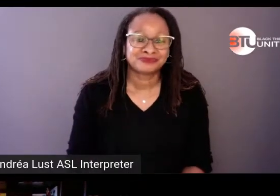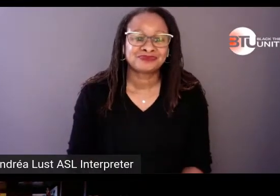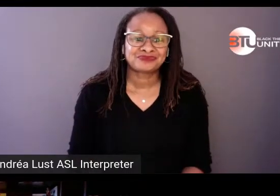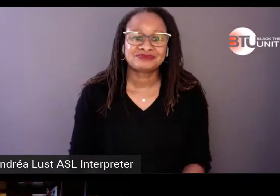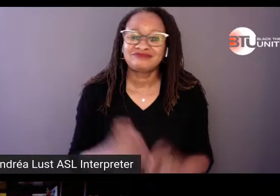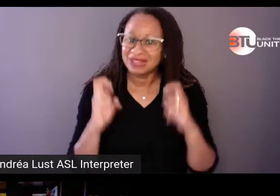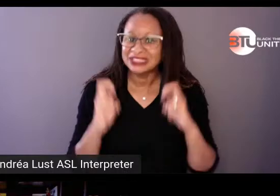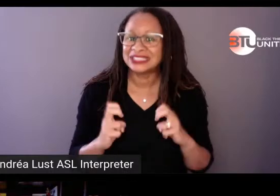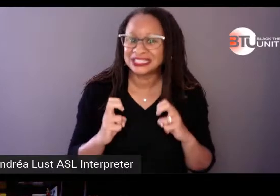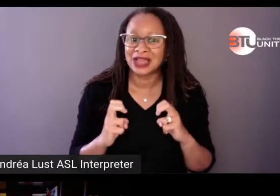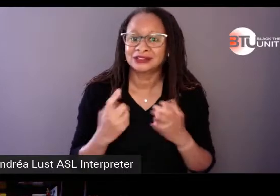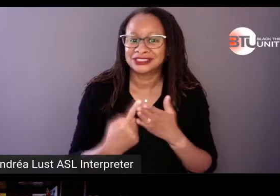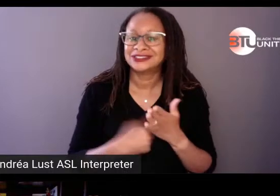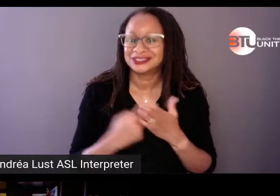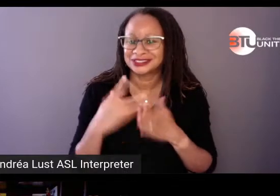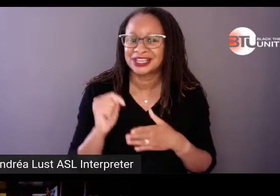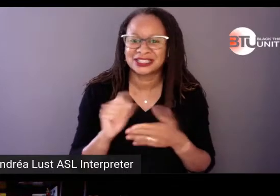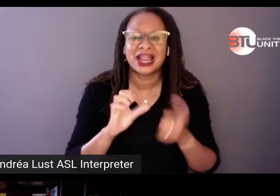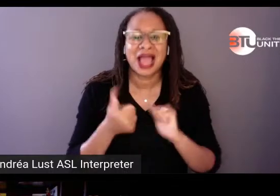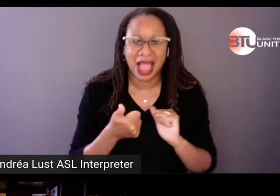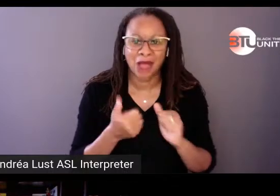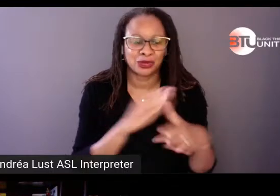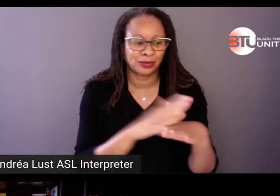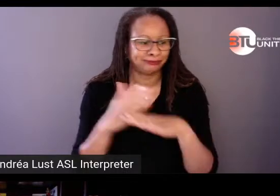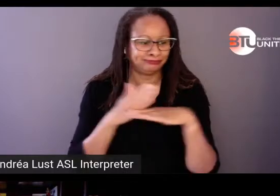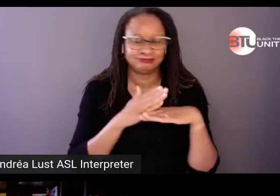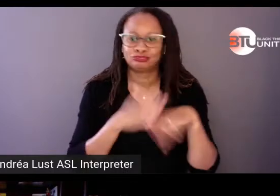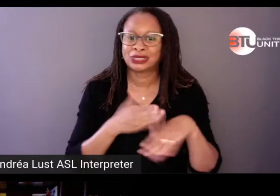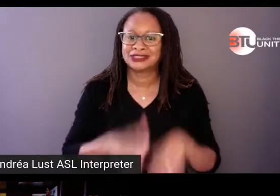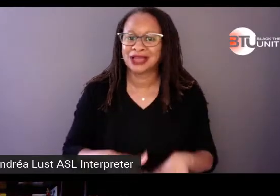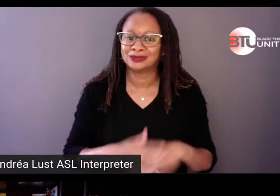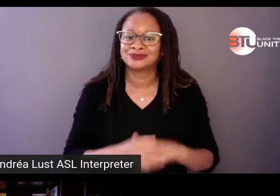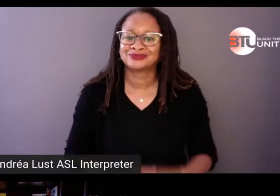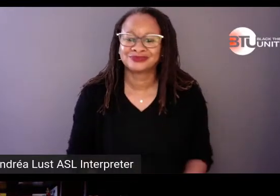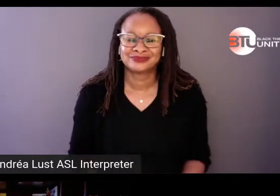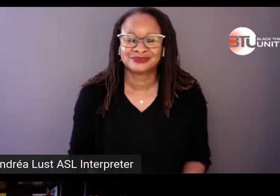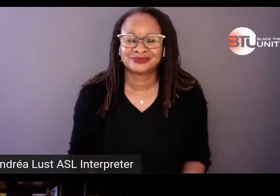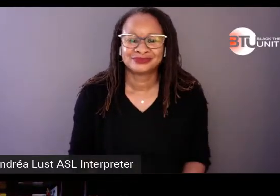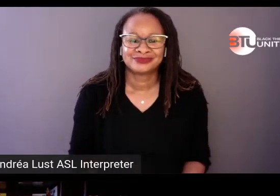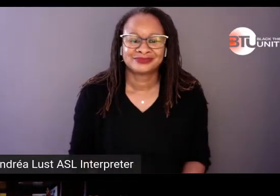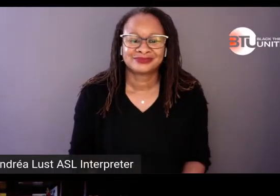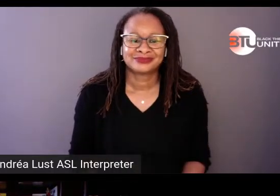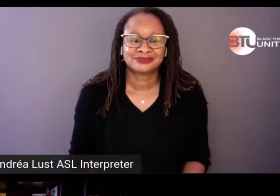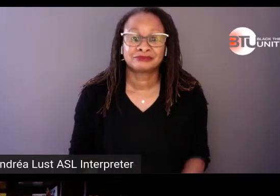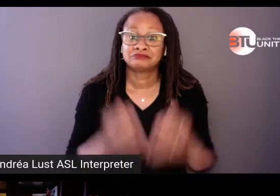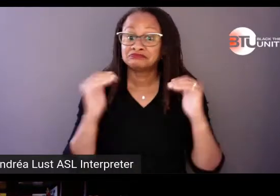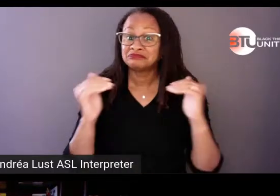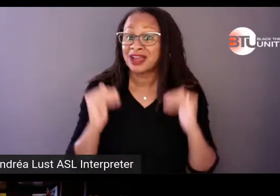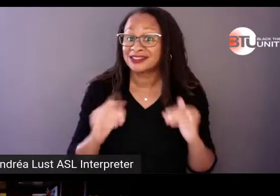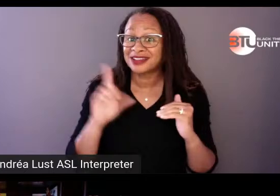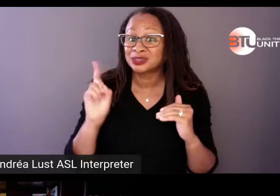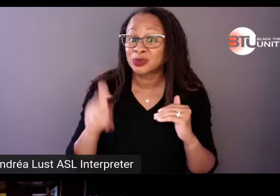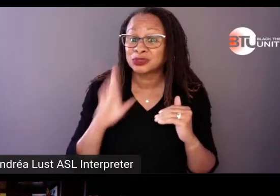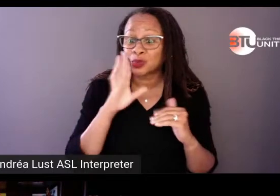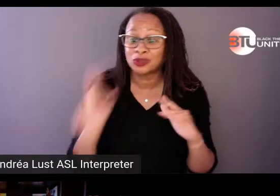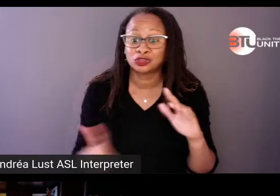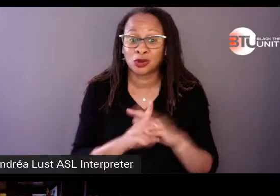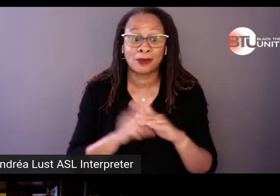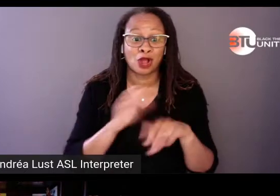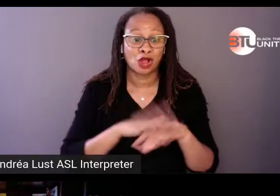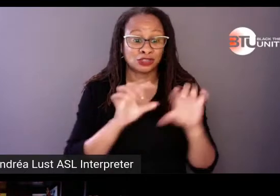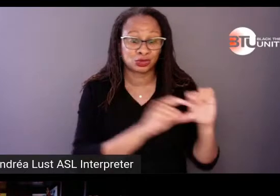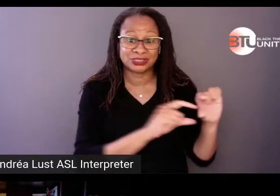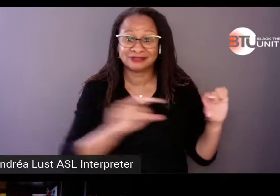down and talk about how you're gonna deal with it. Our next question is going to pop up on screen. It's